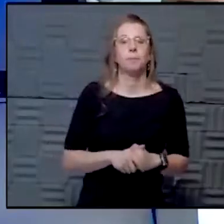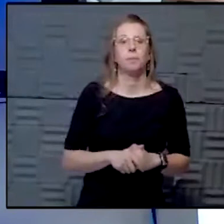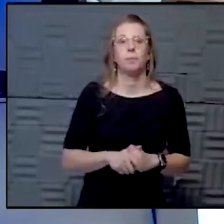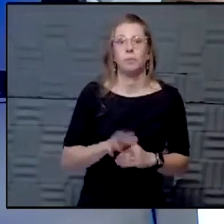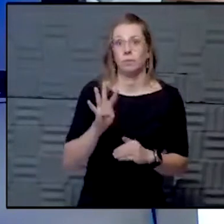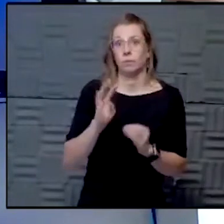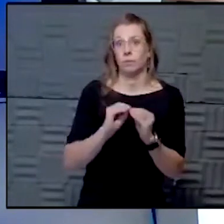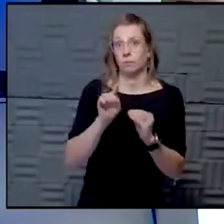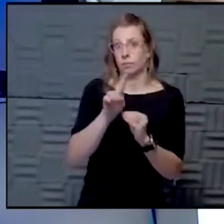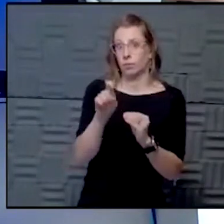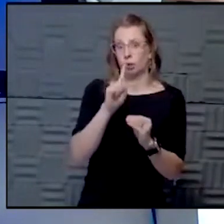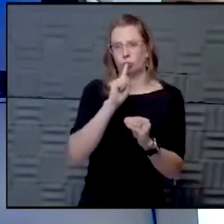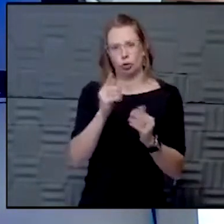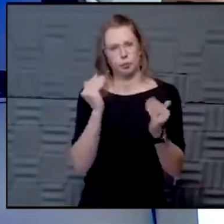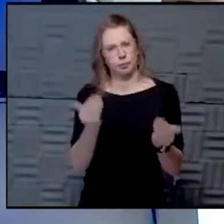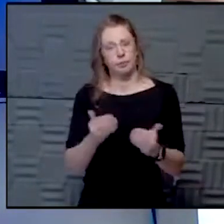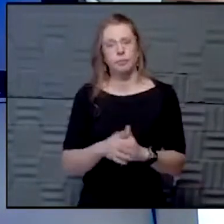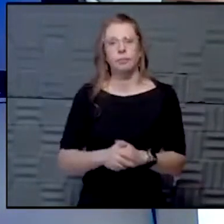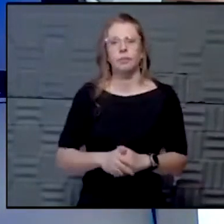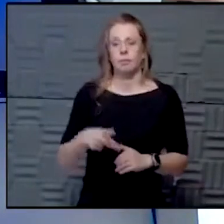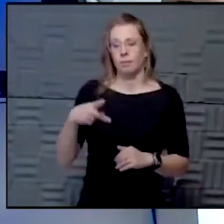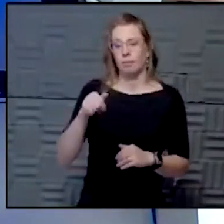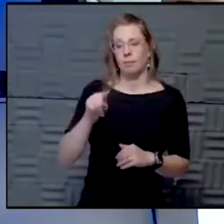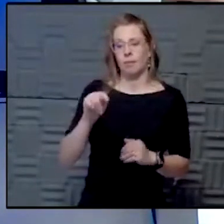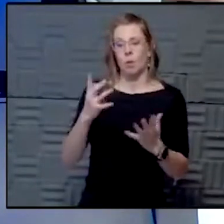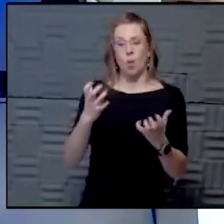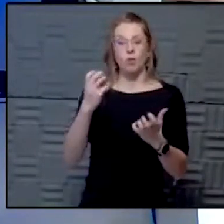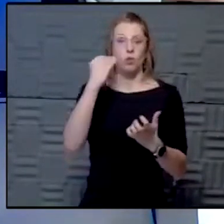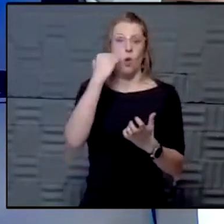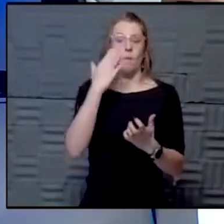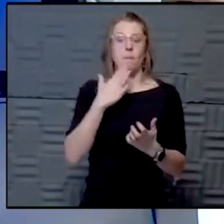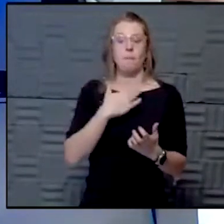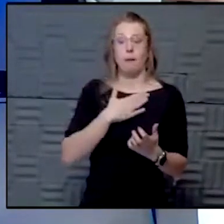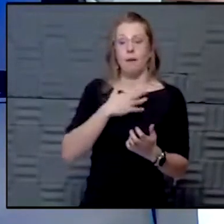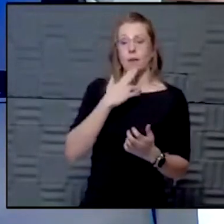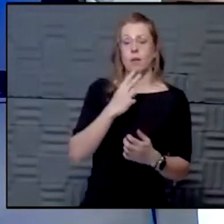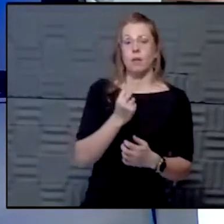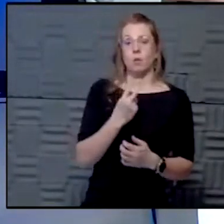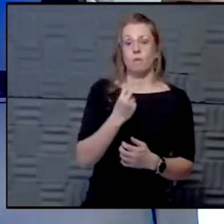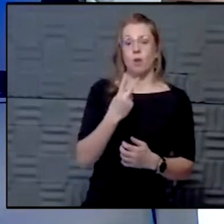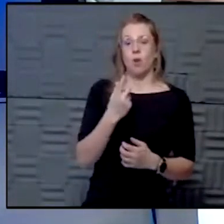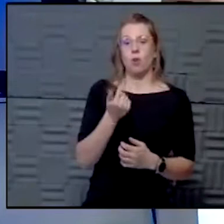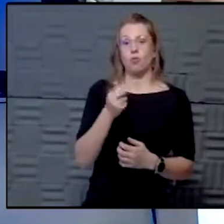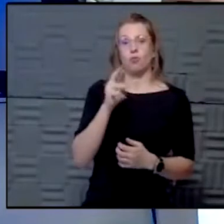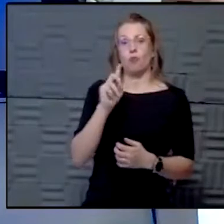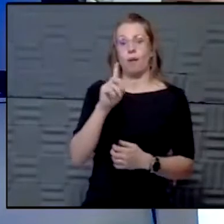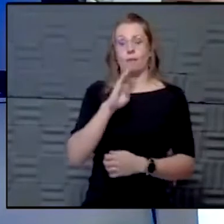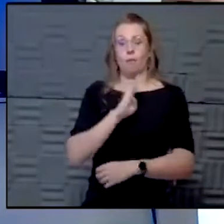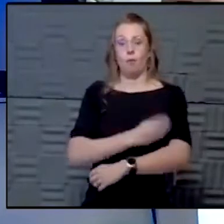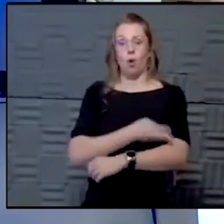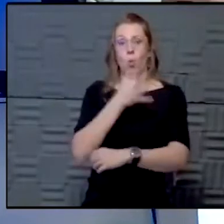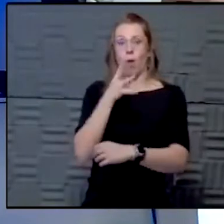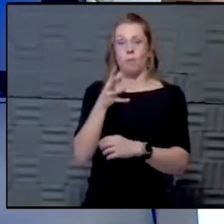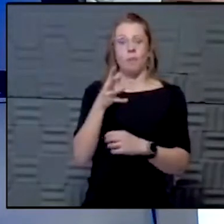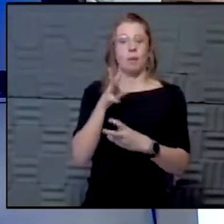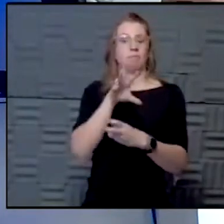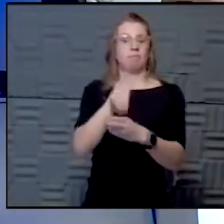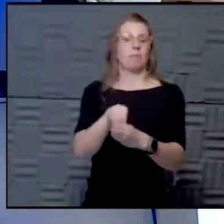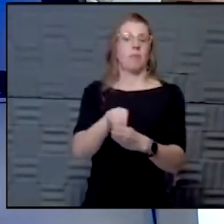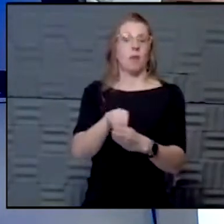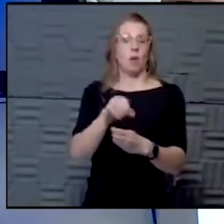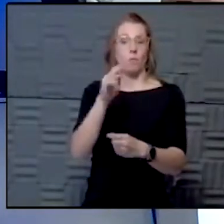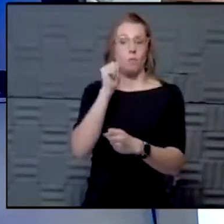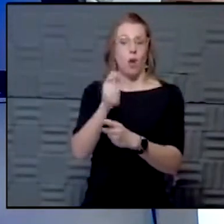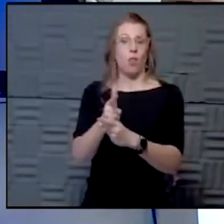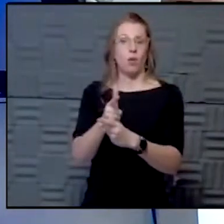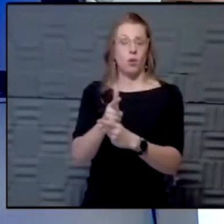more question? Sure. Okay, so Pat wants to know, my 12-year-old granddaughter will be in her brother's wedding this Saturday. Should she